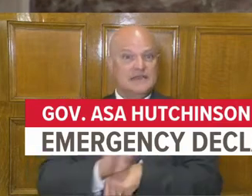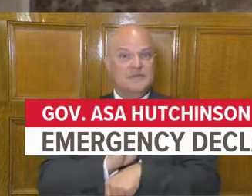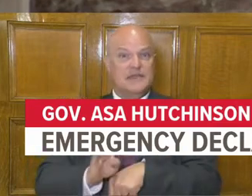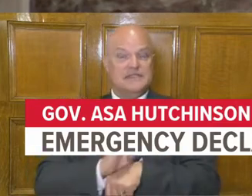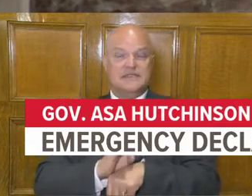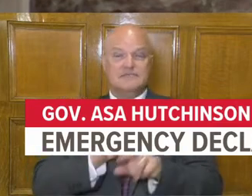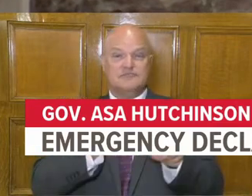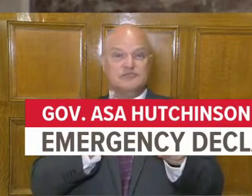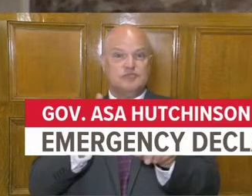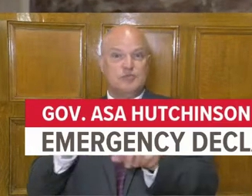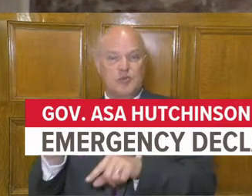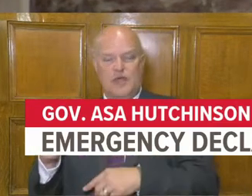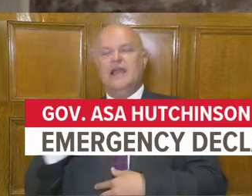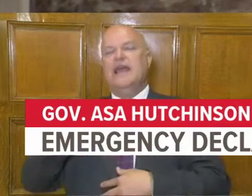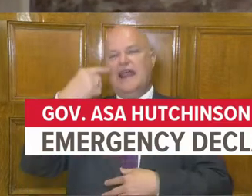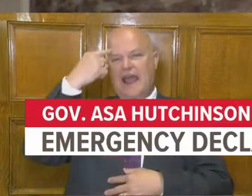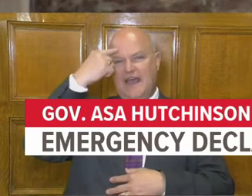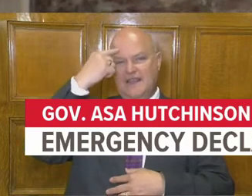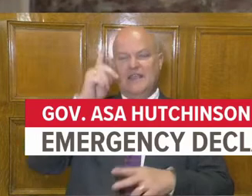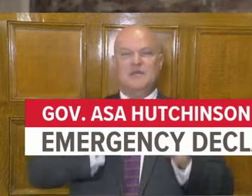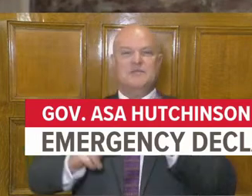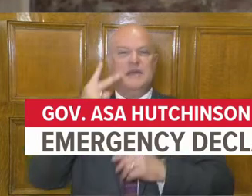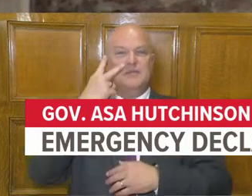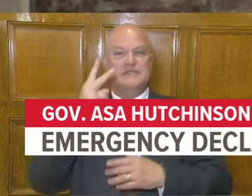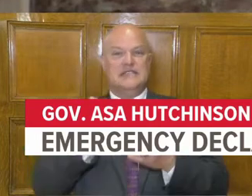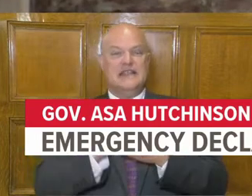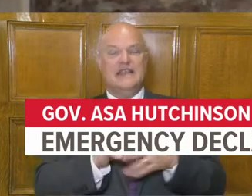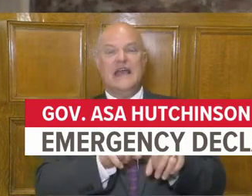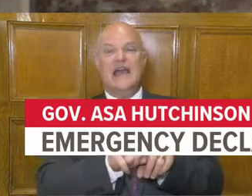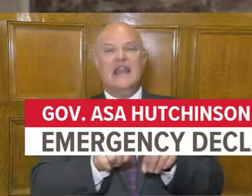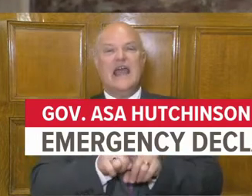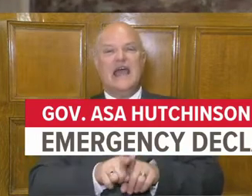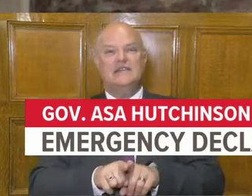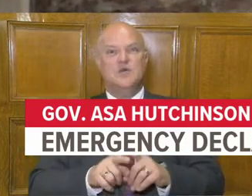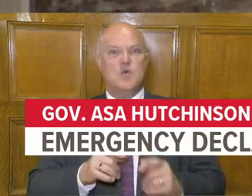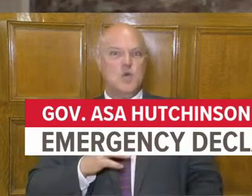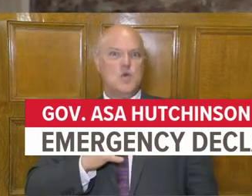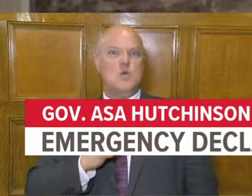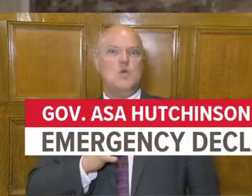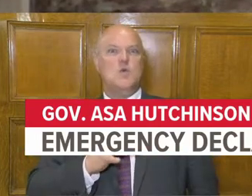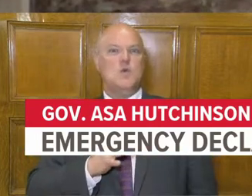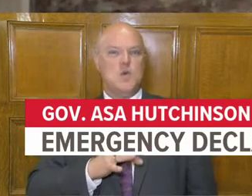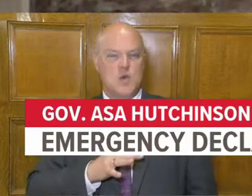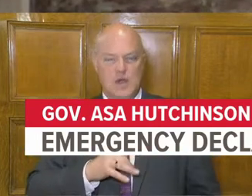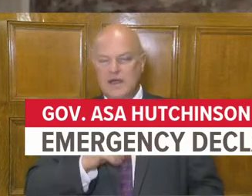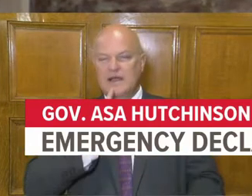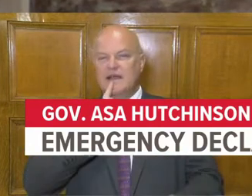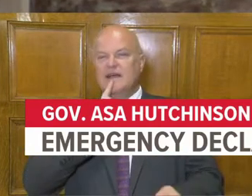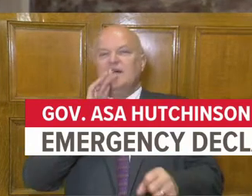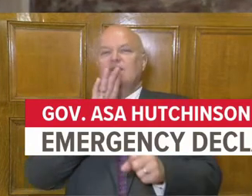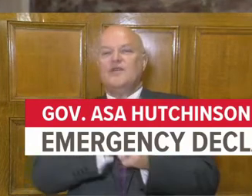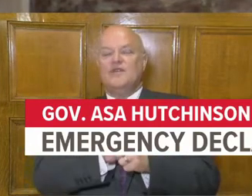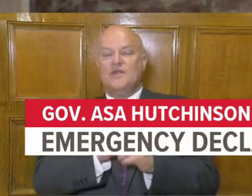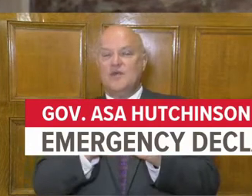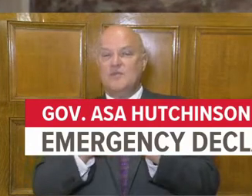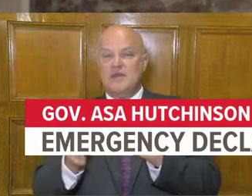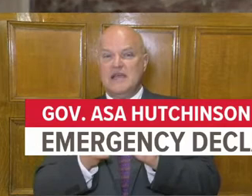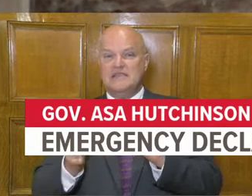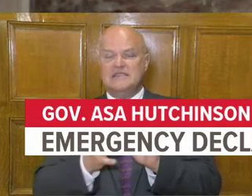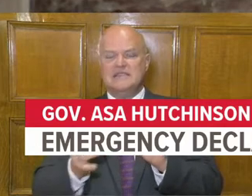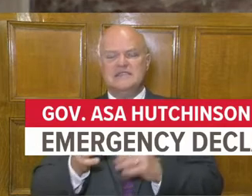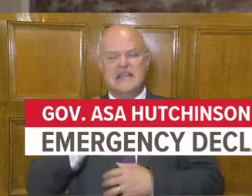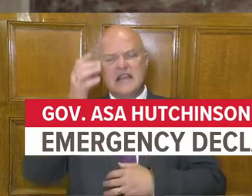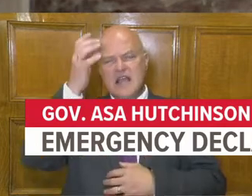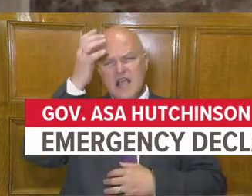business, and I think that the public will see that as cool, as a reaffirming message, and a common